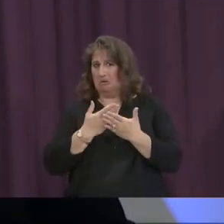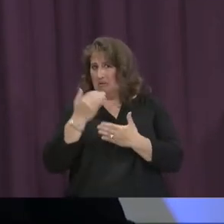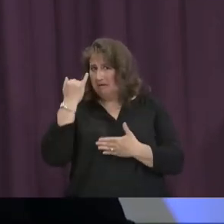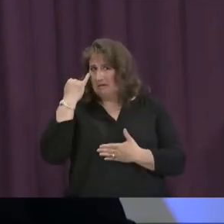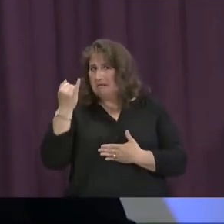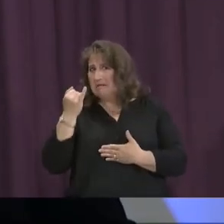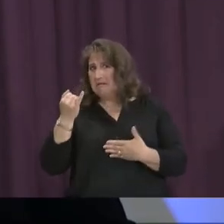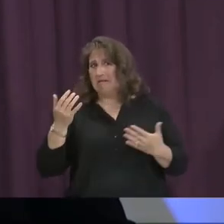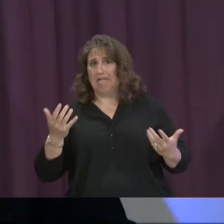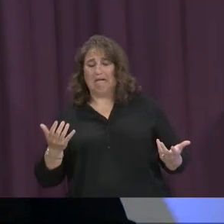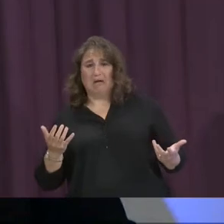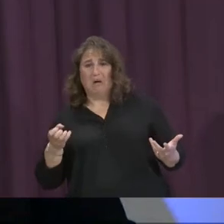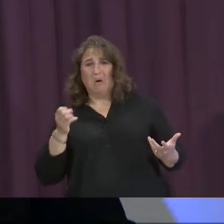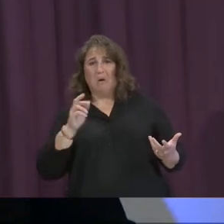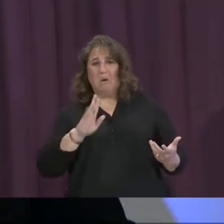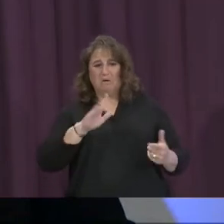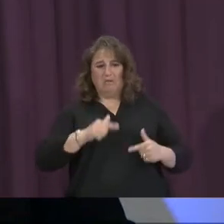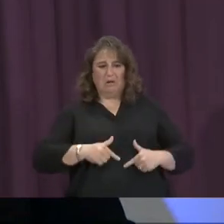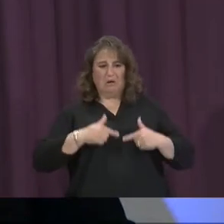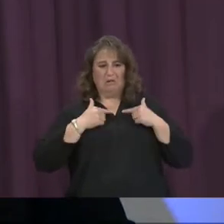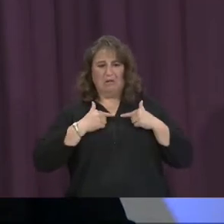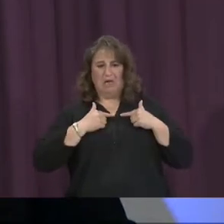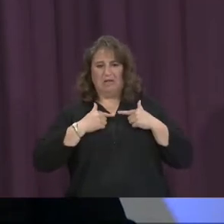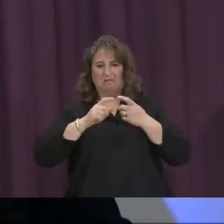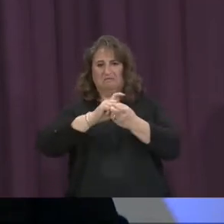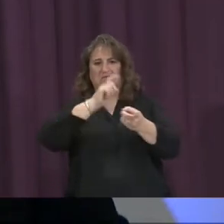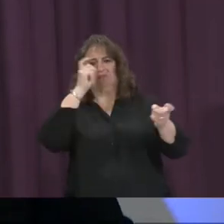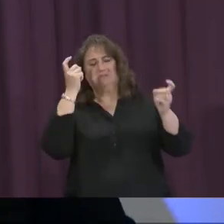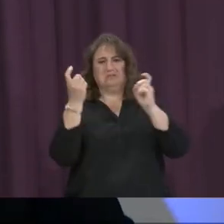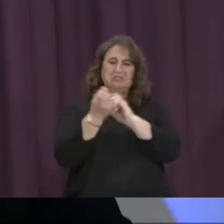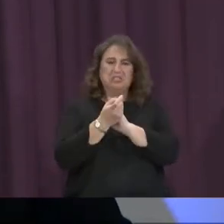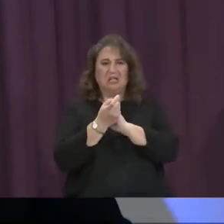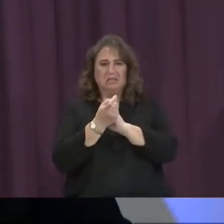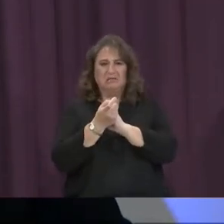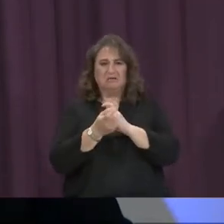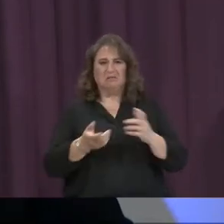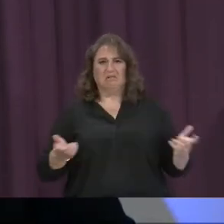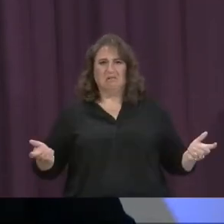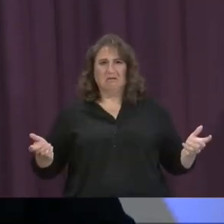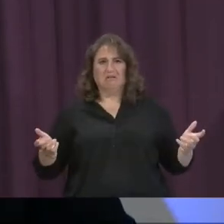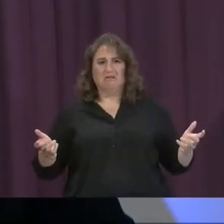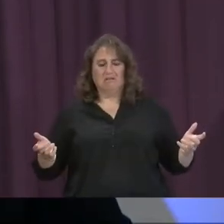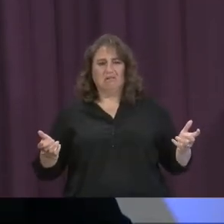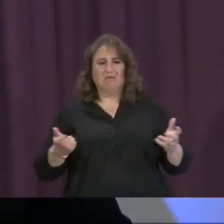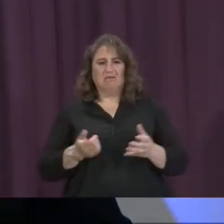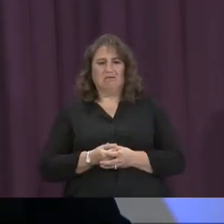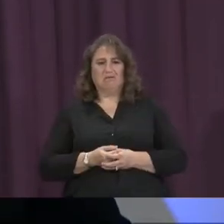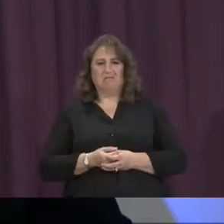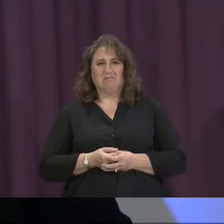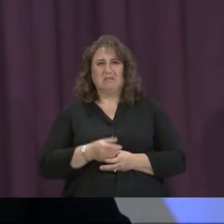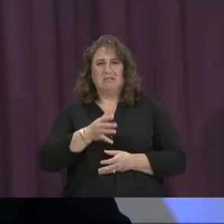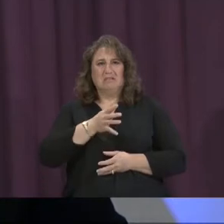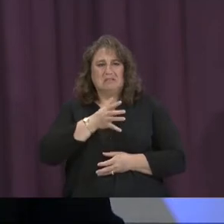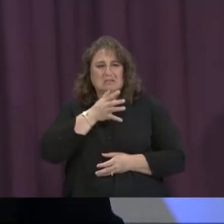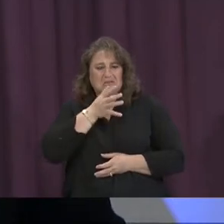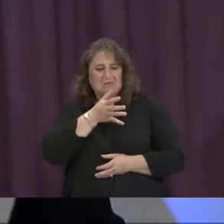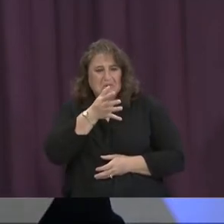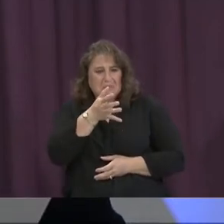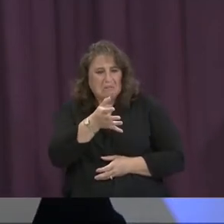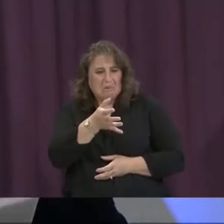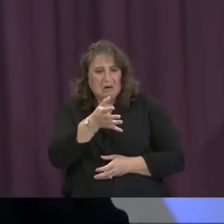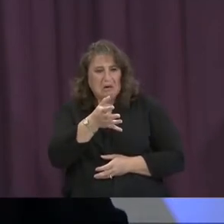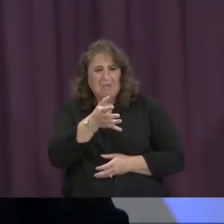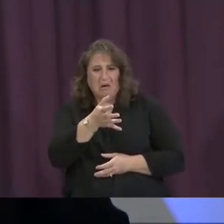how would that disrupt their life? How would it disrupt maybe, you know, this is the grandmother. How is that gonna, it,